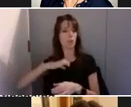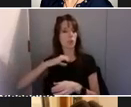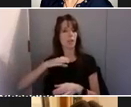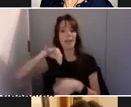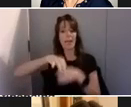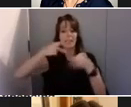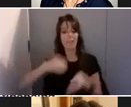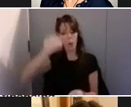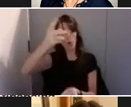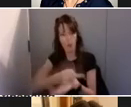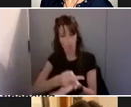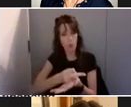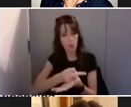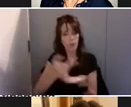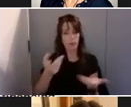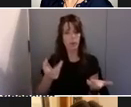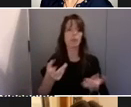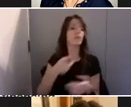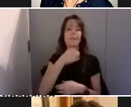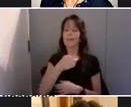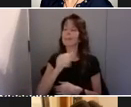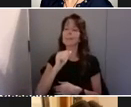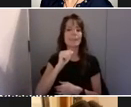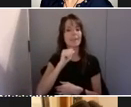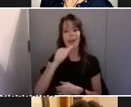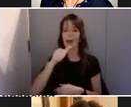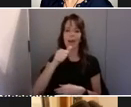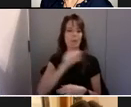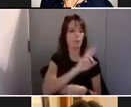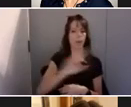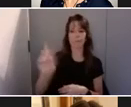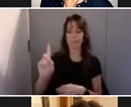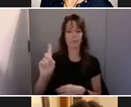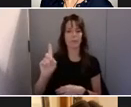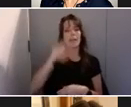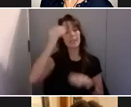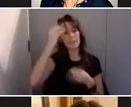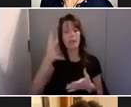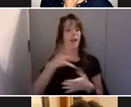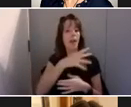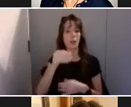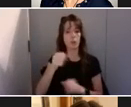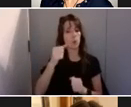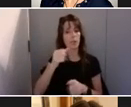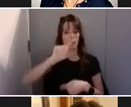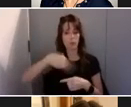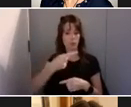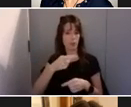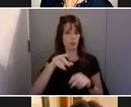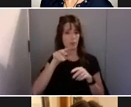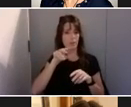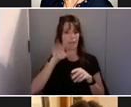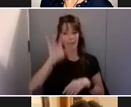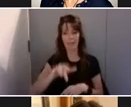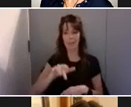initiative where it is nonpartisan information, and you can simply go to Clean